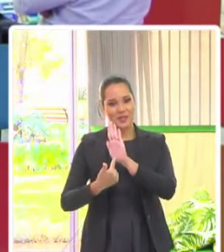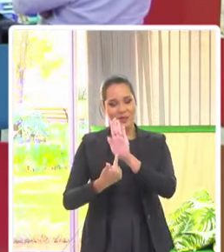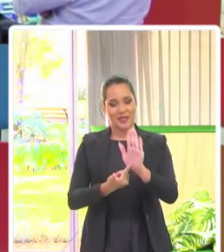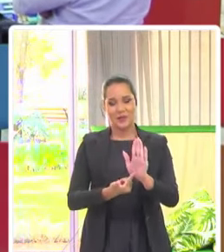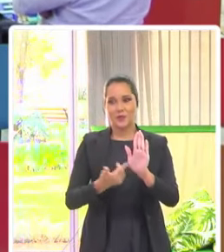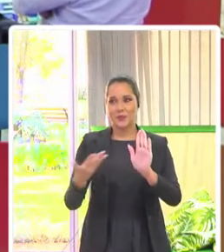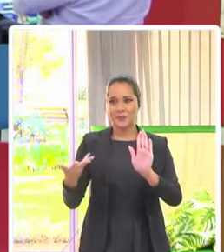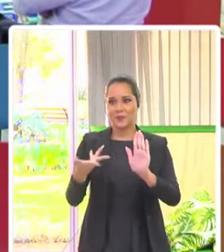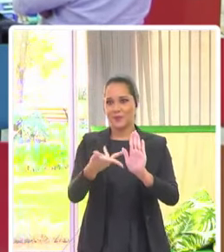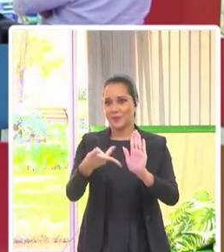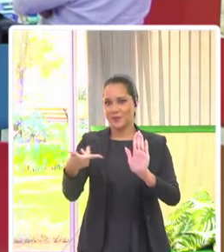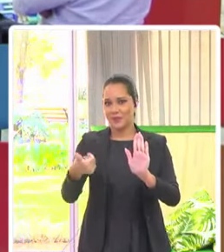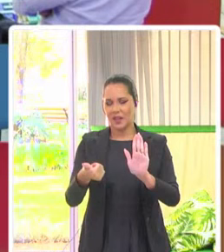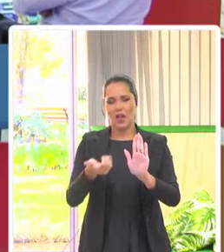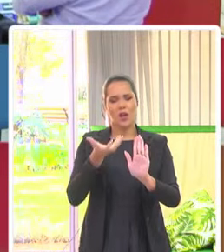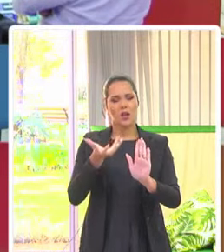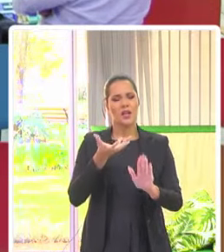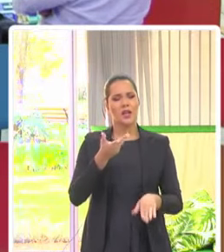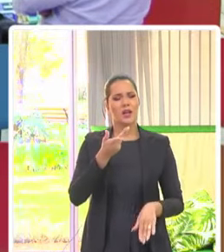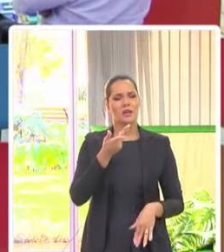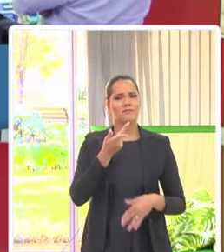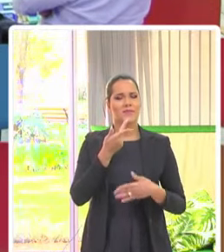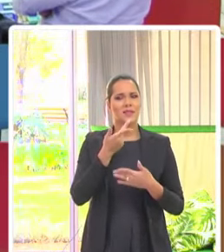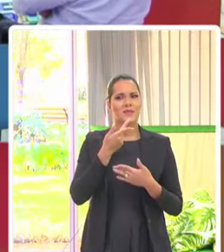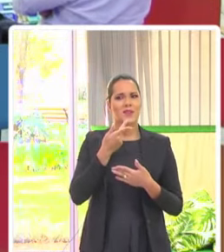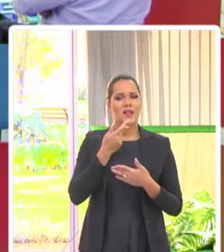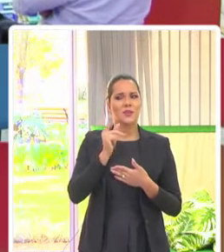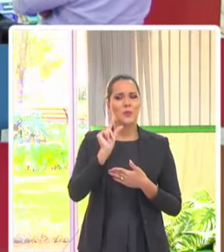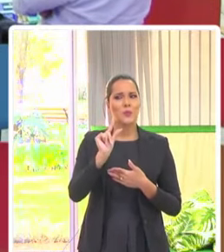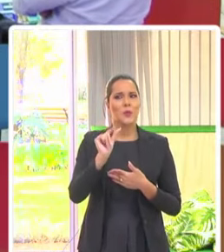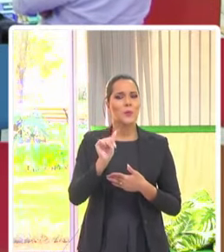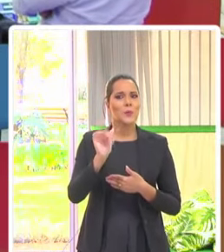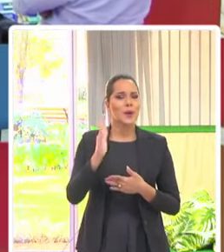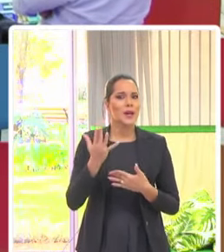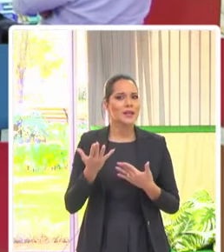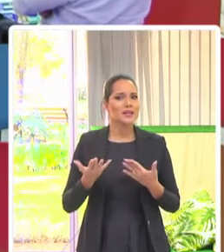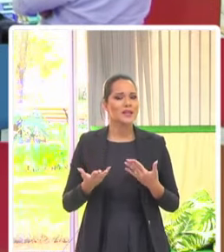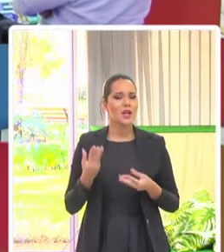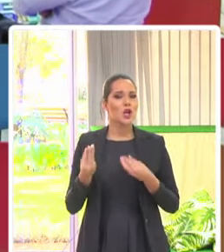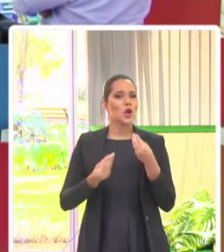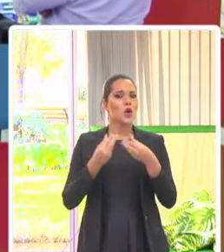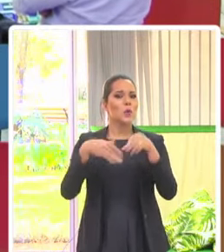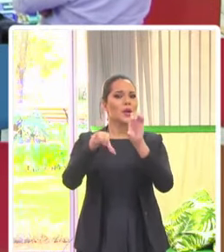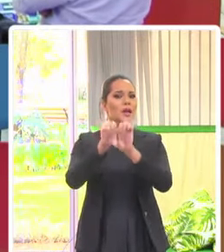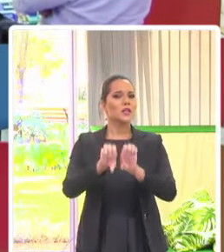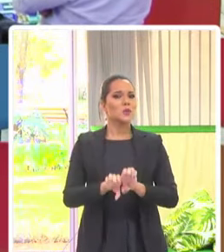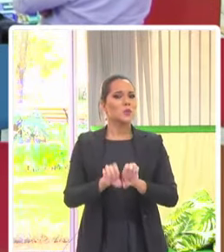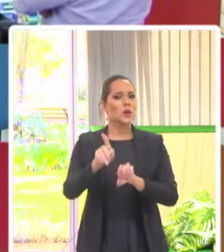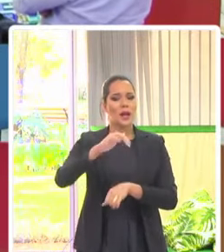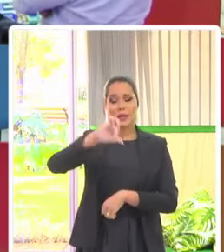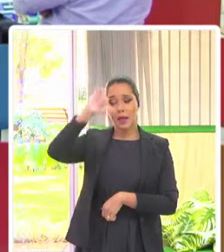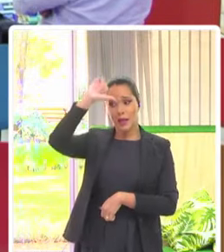I would like to hear a little bit more about how India's federalist structure has impacted